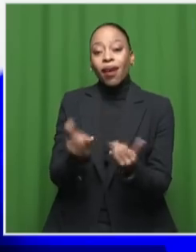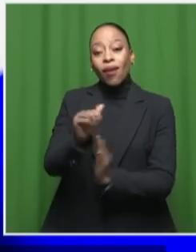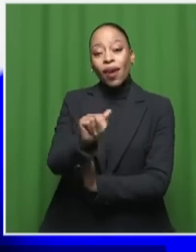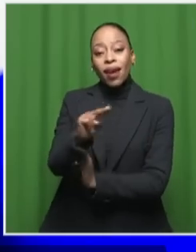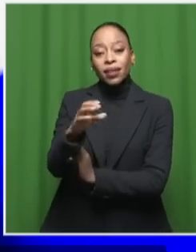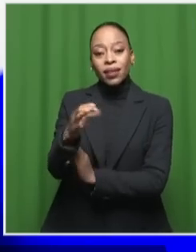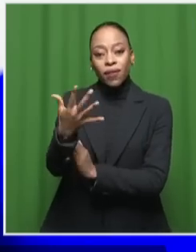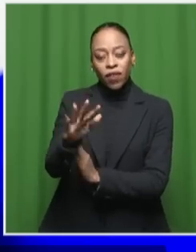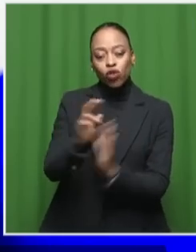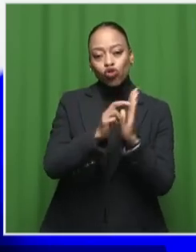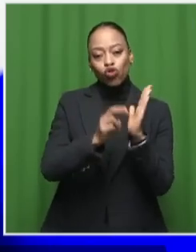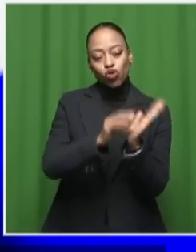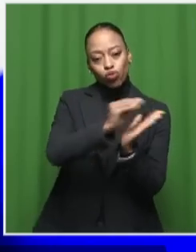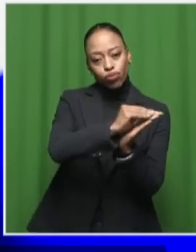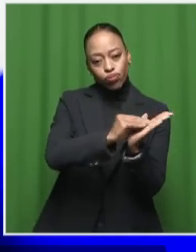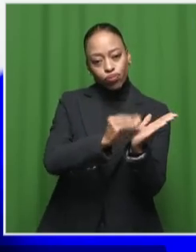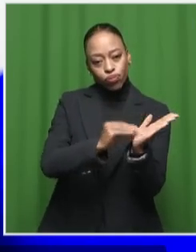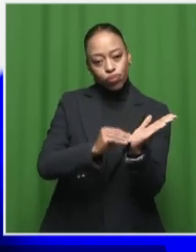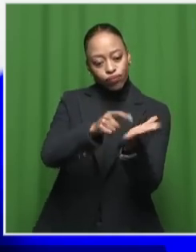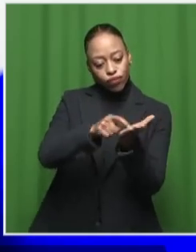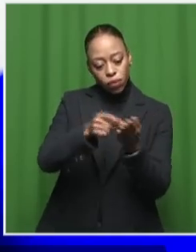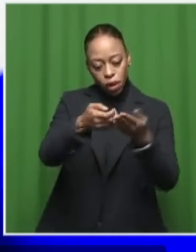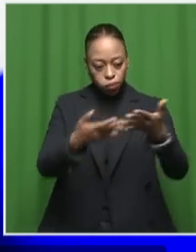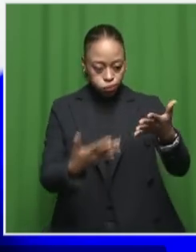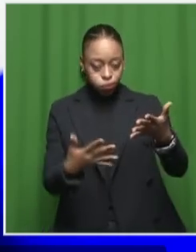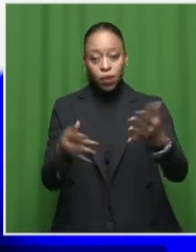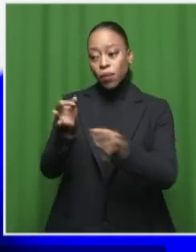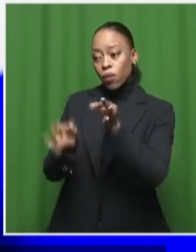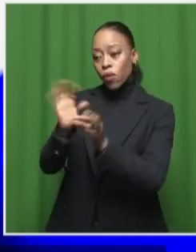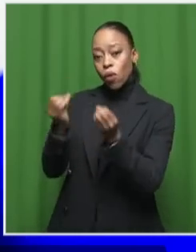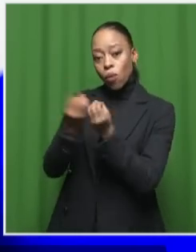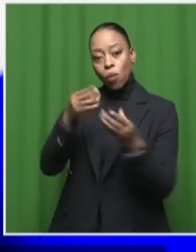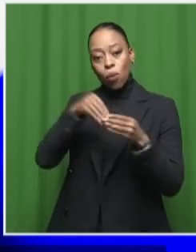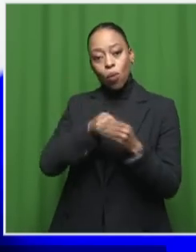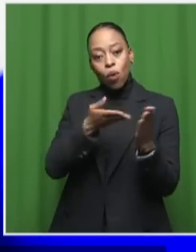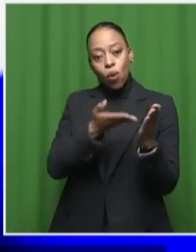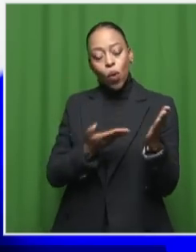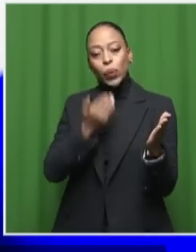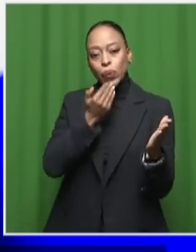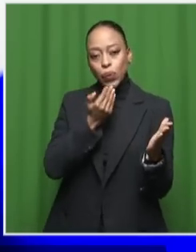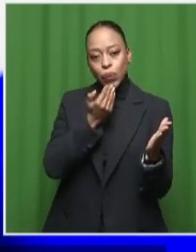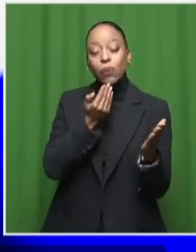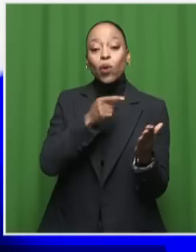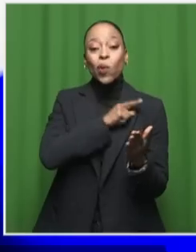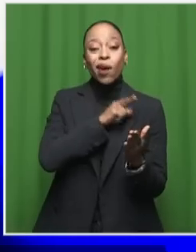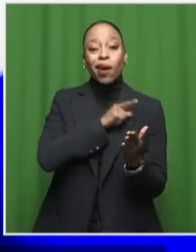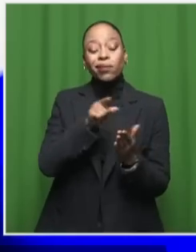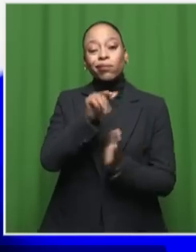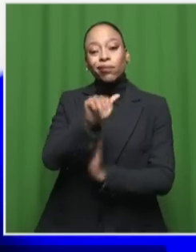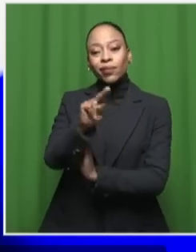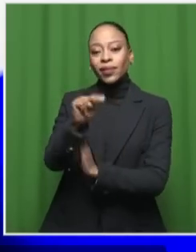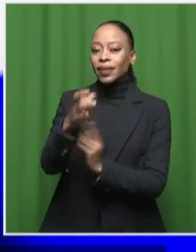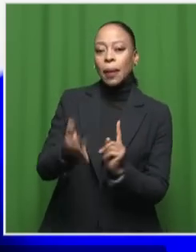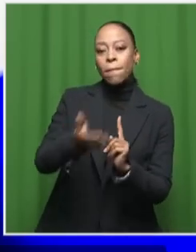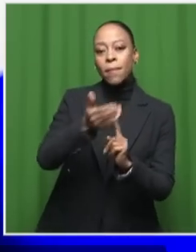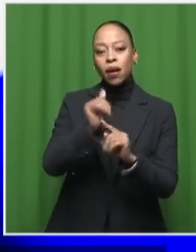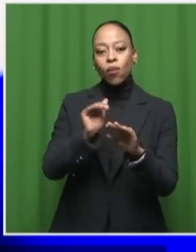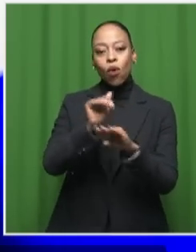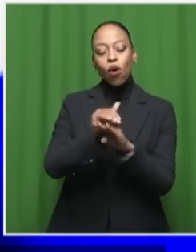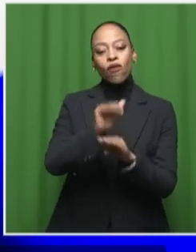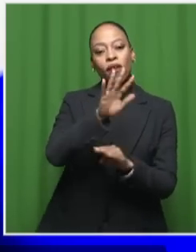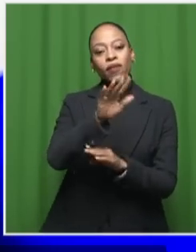down stringent conditions under which parties would be included in that pact. Now, this after the ANC failed to achieve a